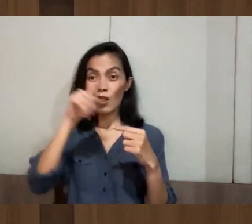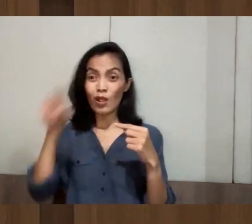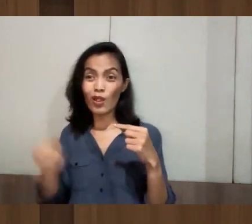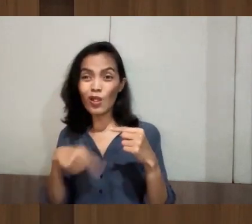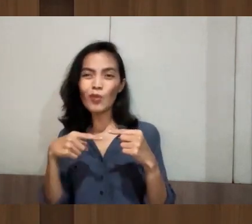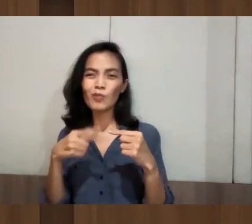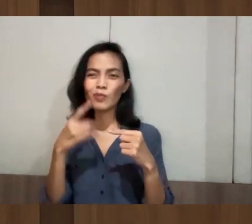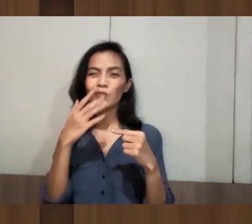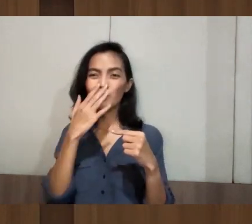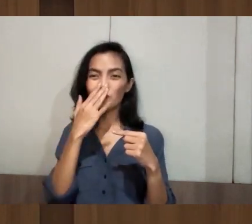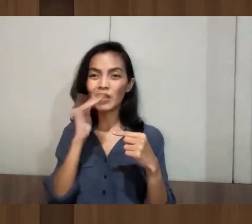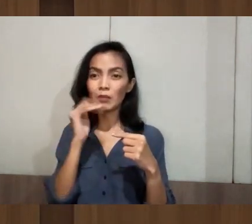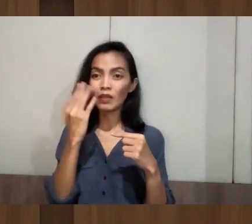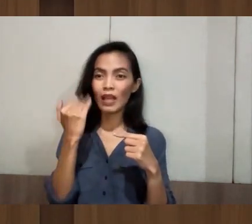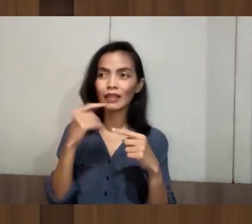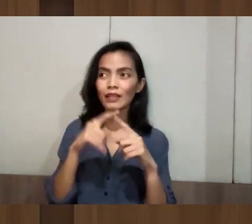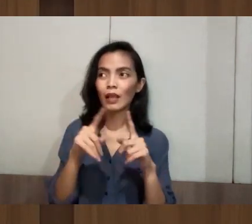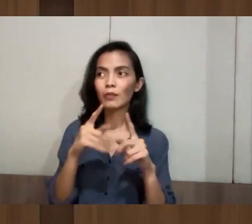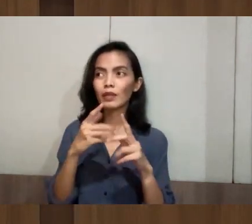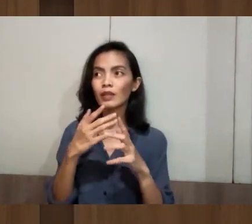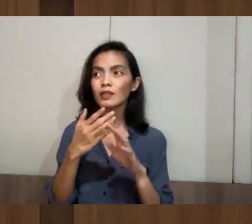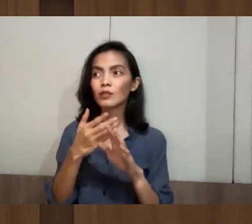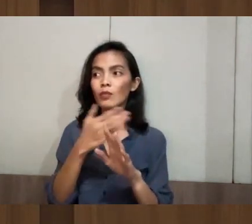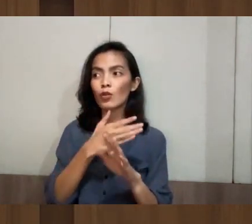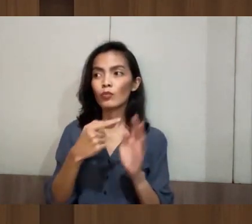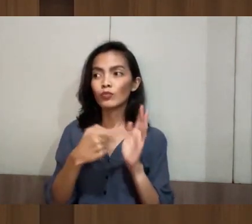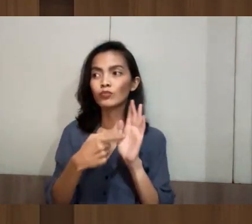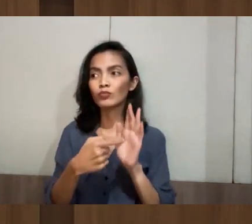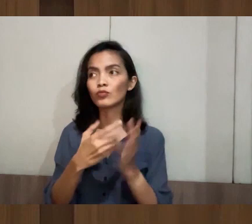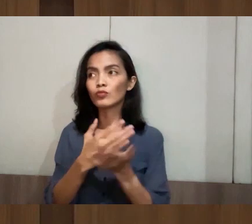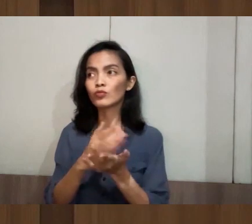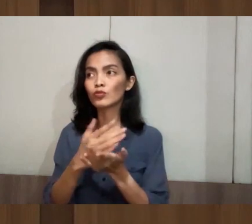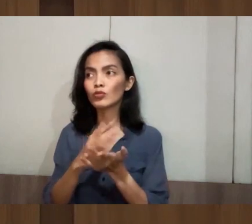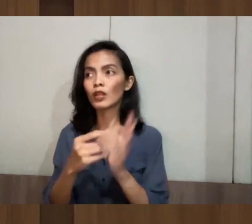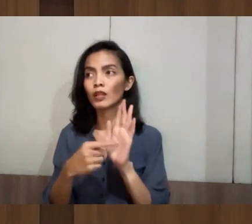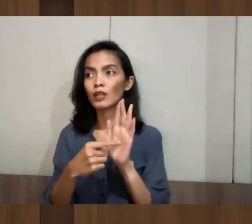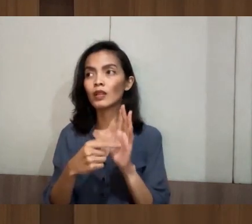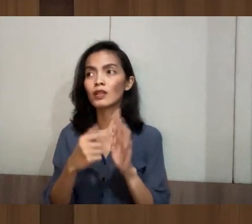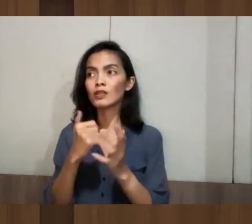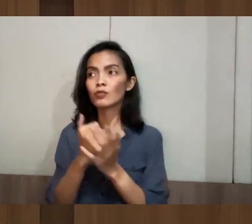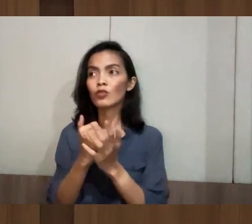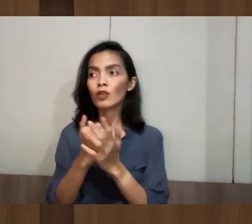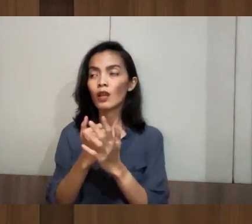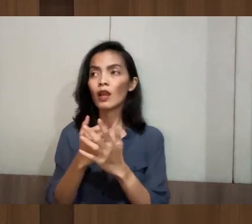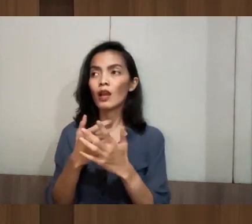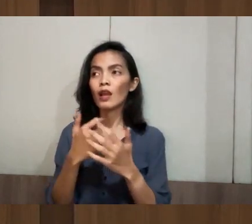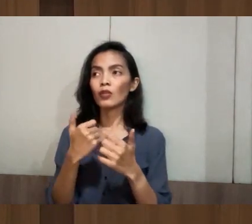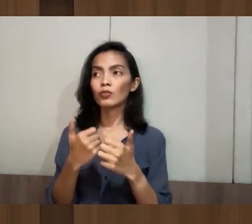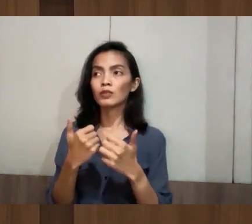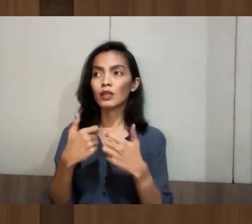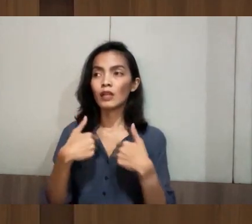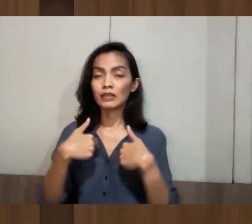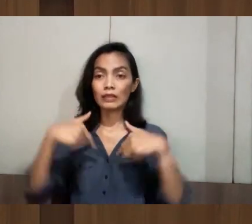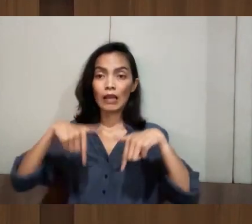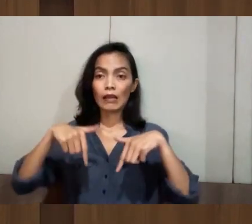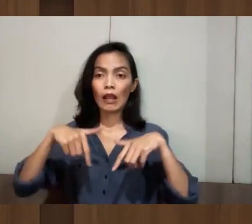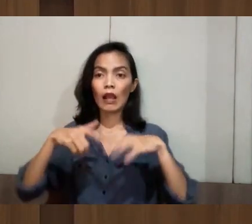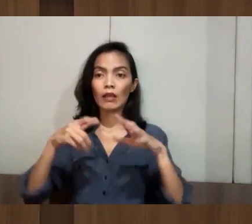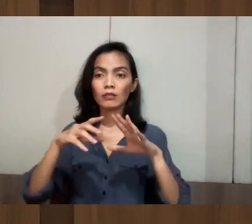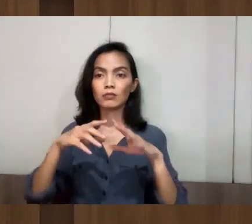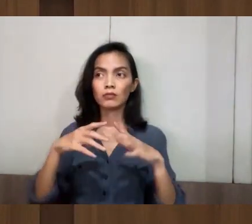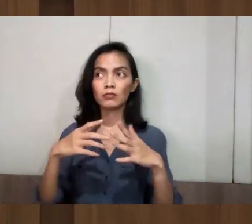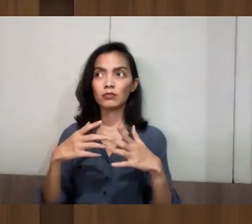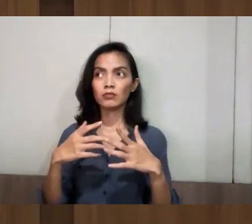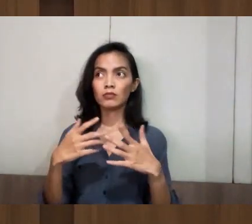loop steps on my way here. Now, the answers that I shared with you earlier on the table were the exact answers